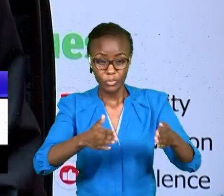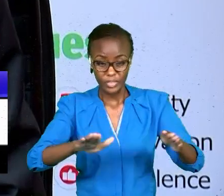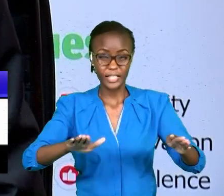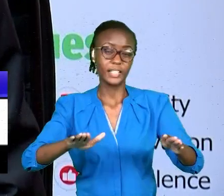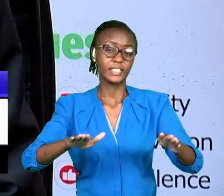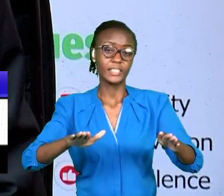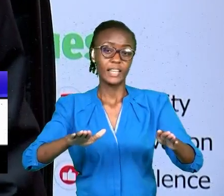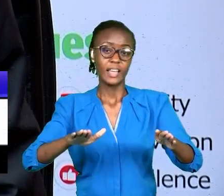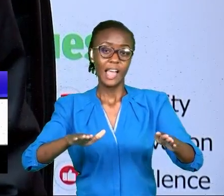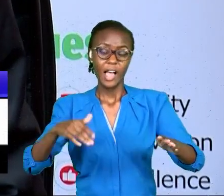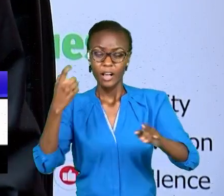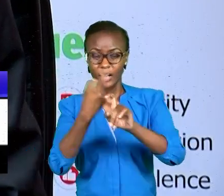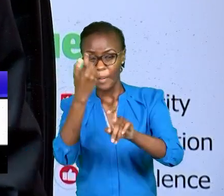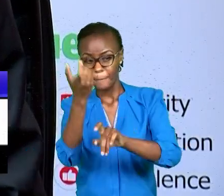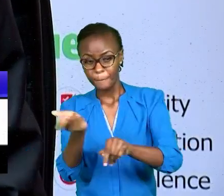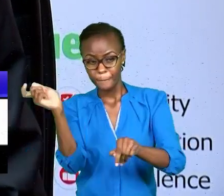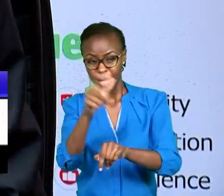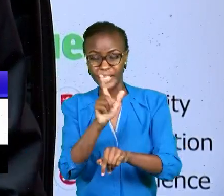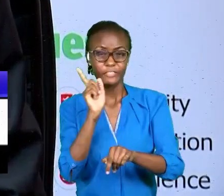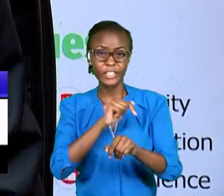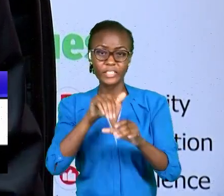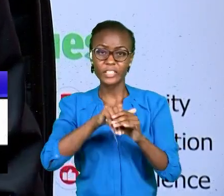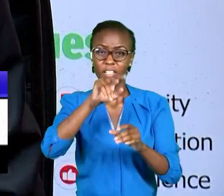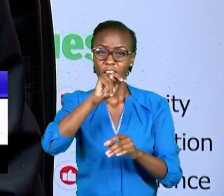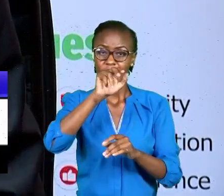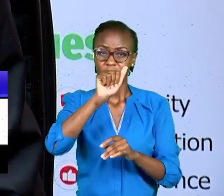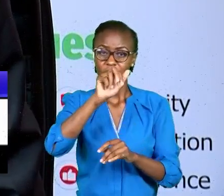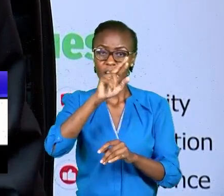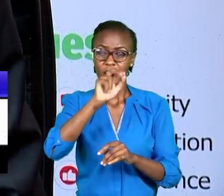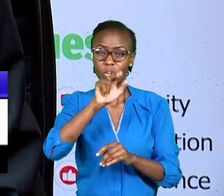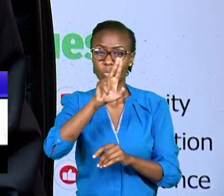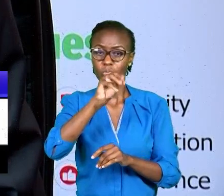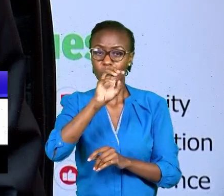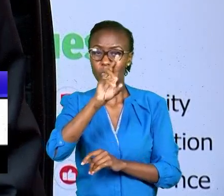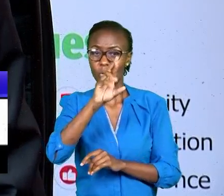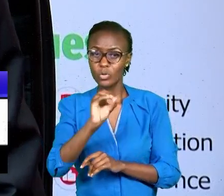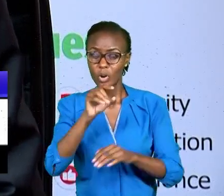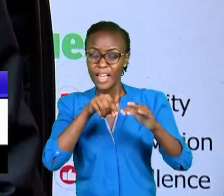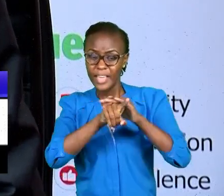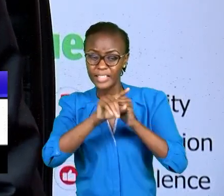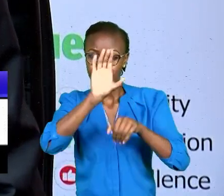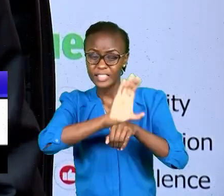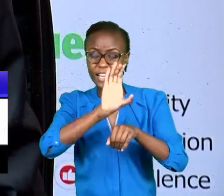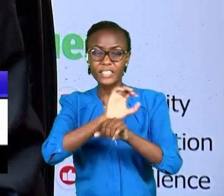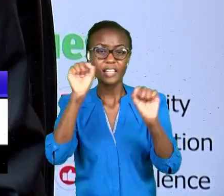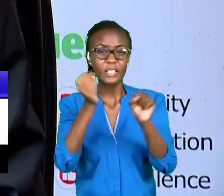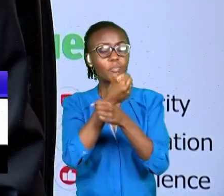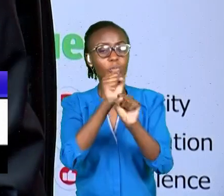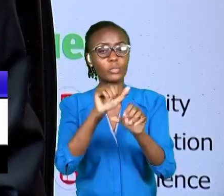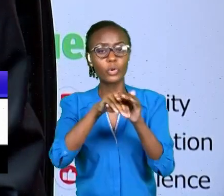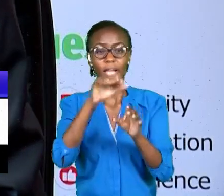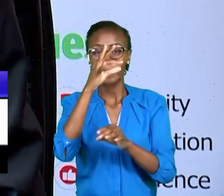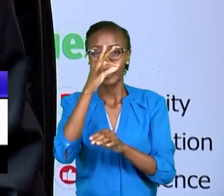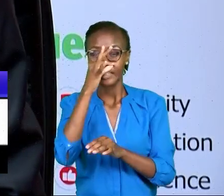in Narumoro and being blocked from accessing a church in Keni in Nyeri County.